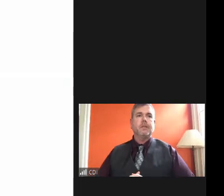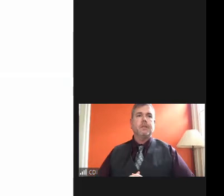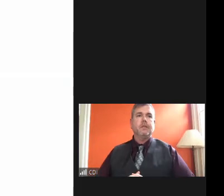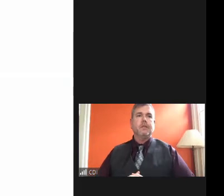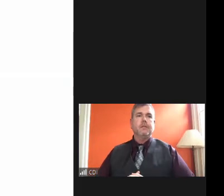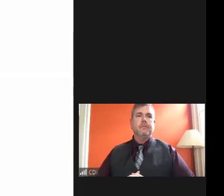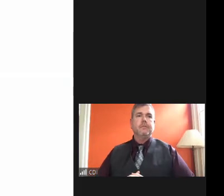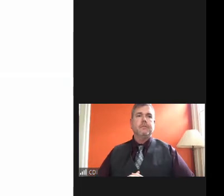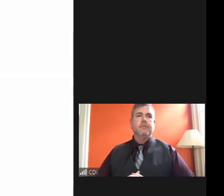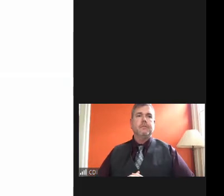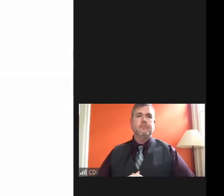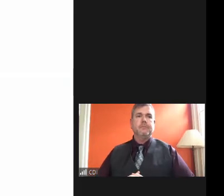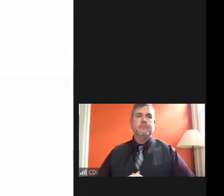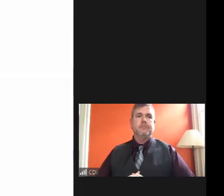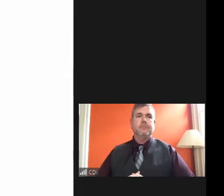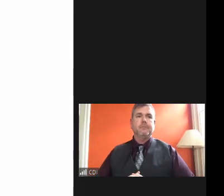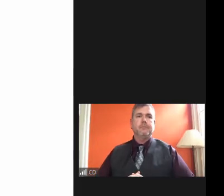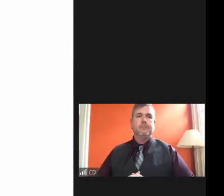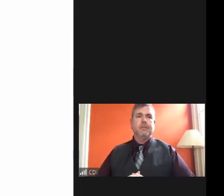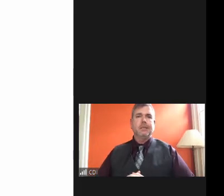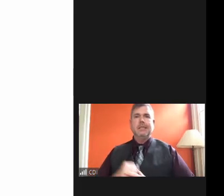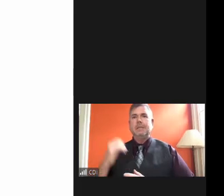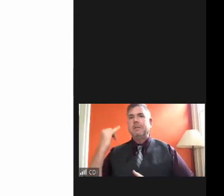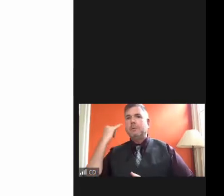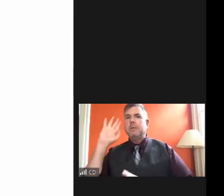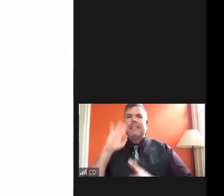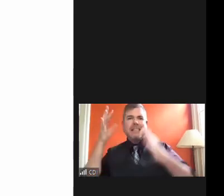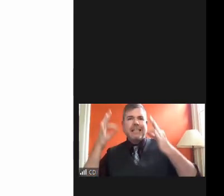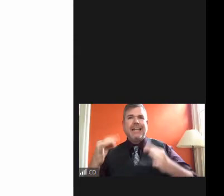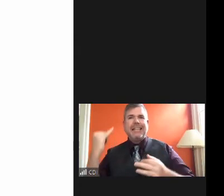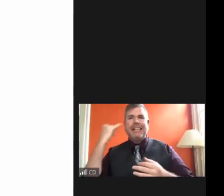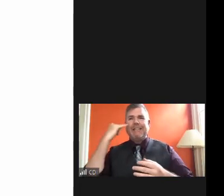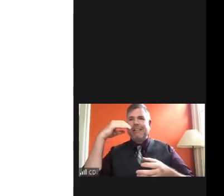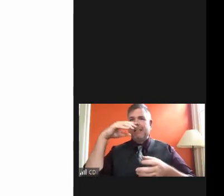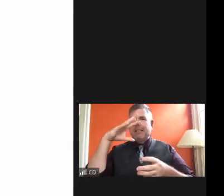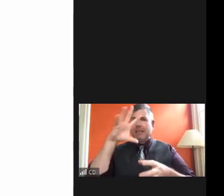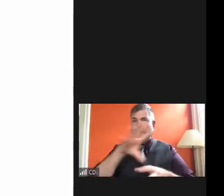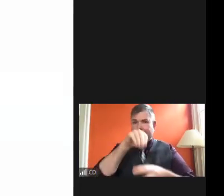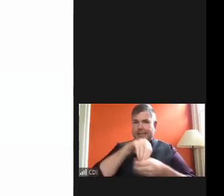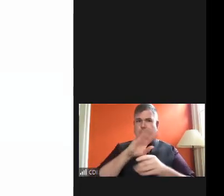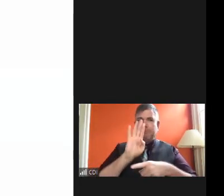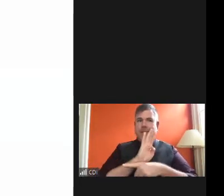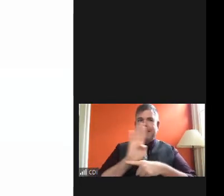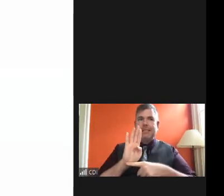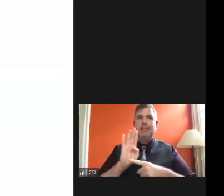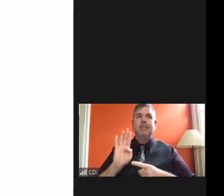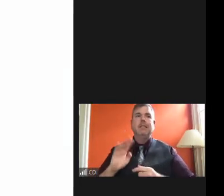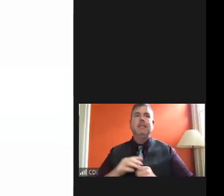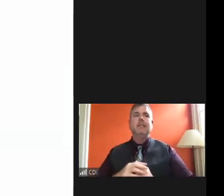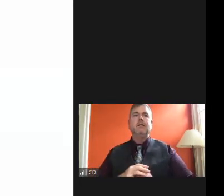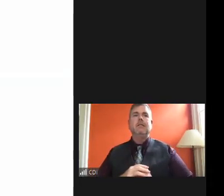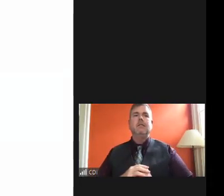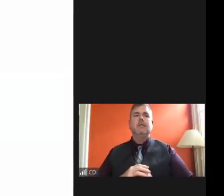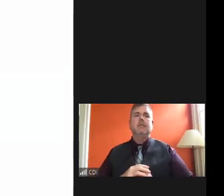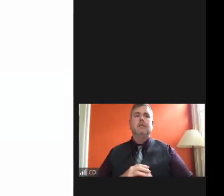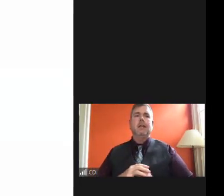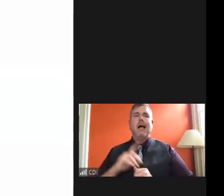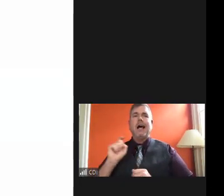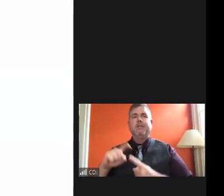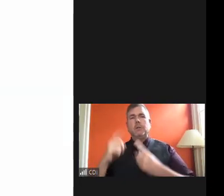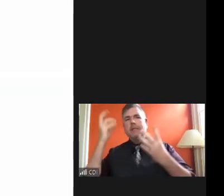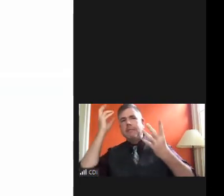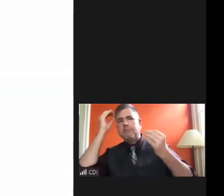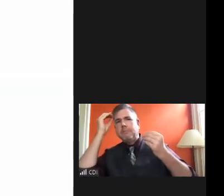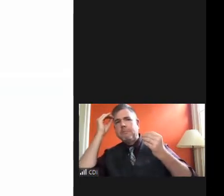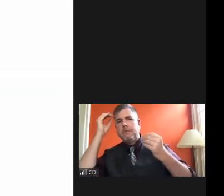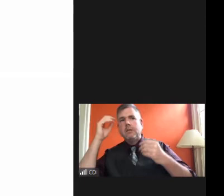is much lower because it diffuses, and whether or not it's settled on a surface that you then may touch and then touch your face. And then the